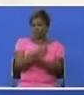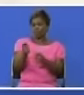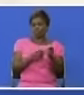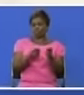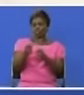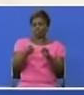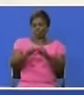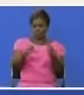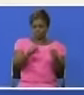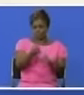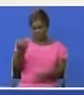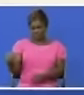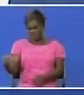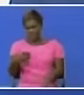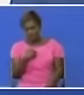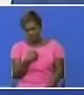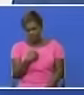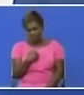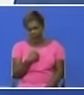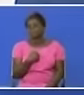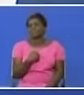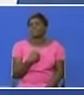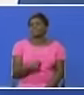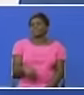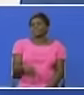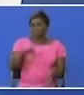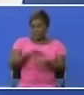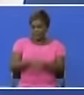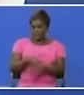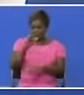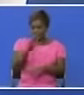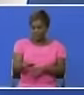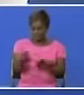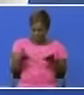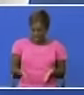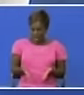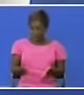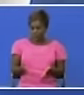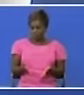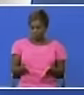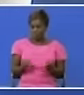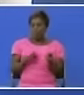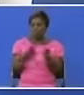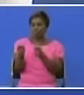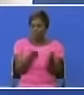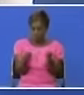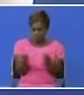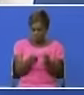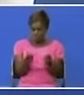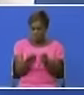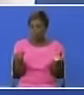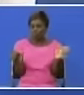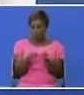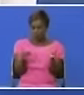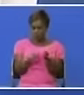violence that our kids will be exposed to. Okay? So we are taking a step now to preempt an